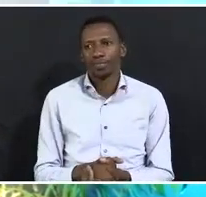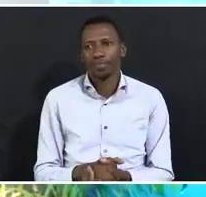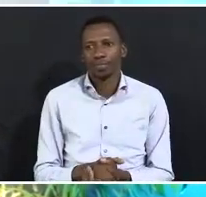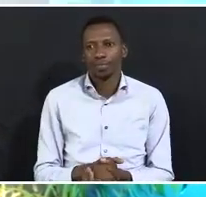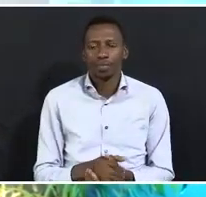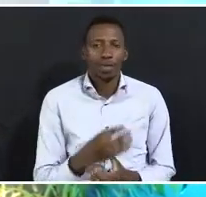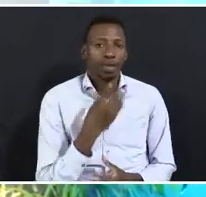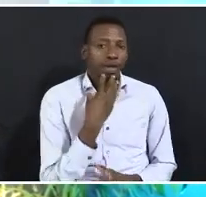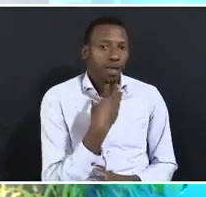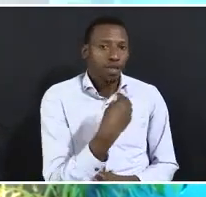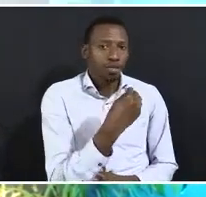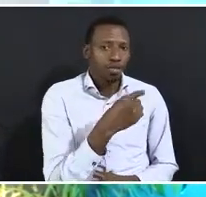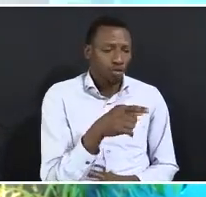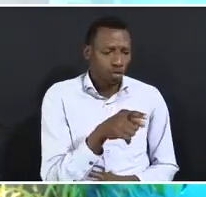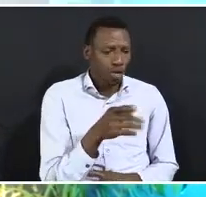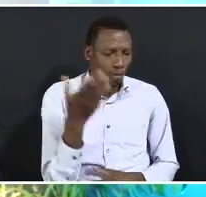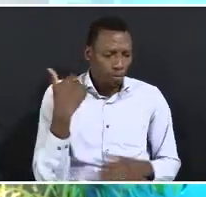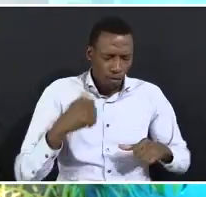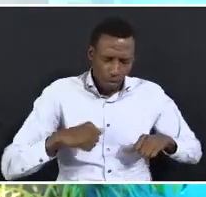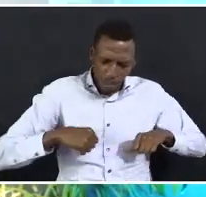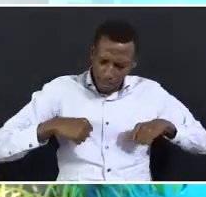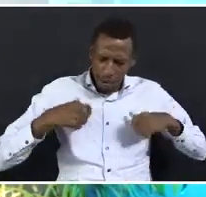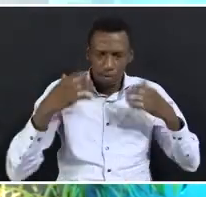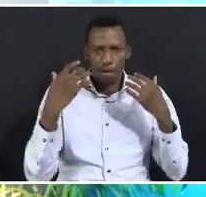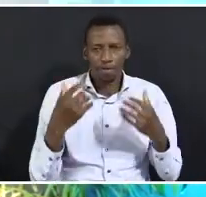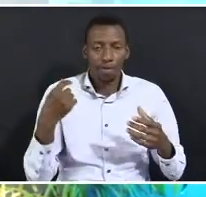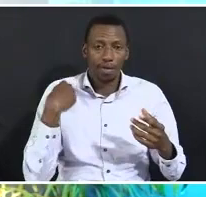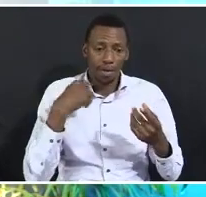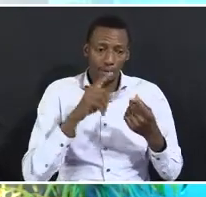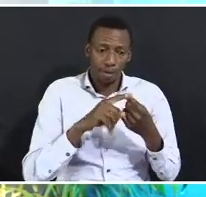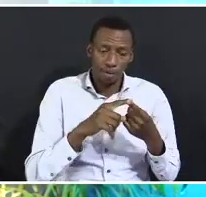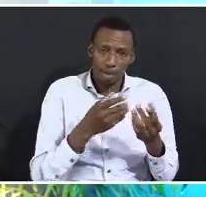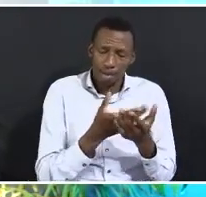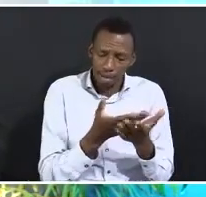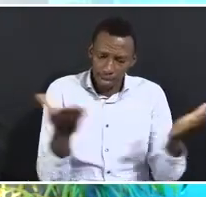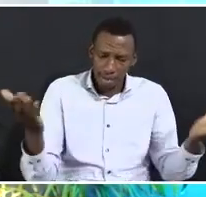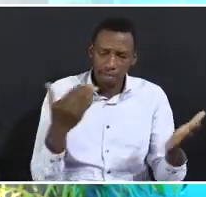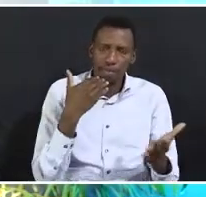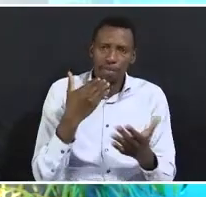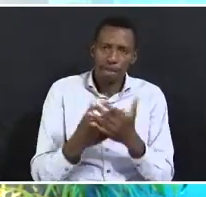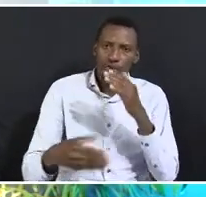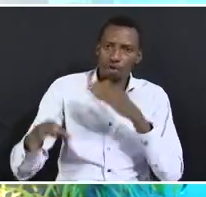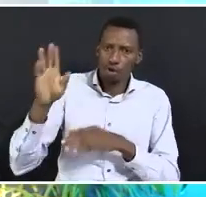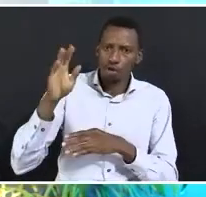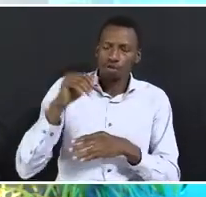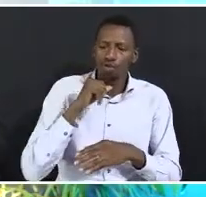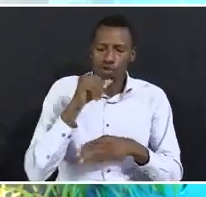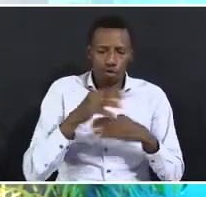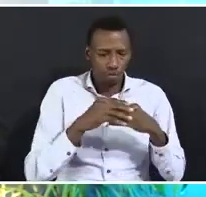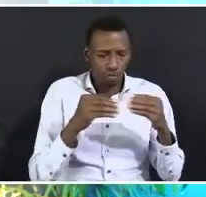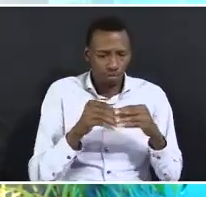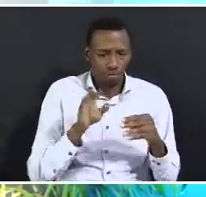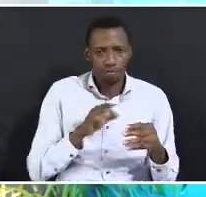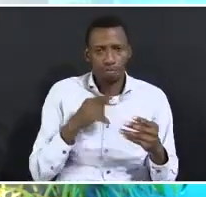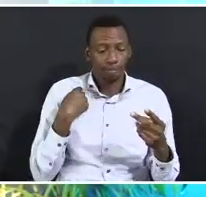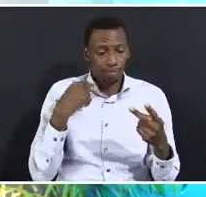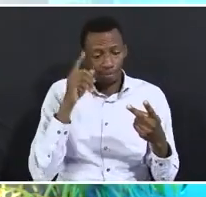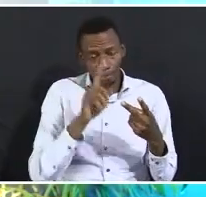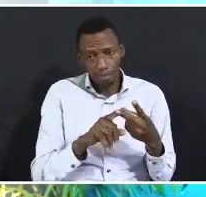The Jews were very proud people. Number one, they thank God for not being created a woman. Number